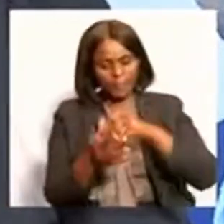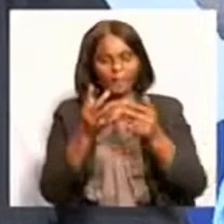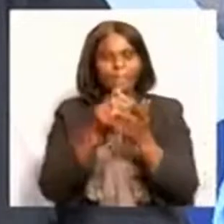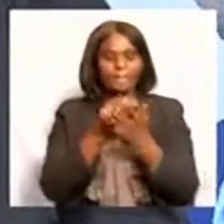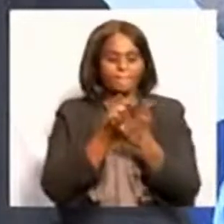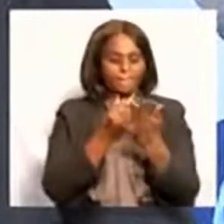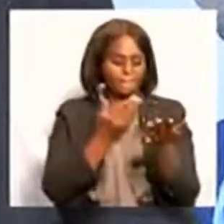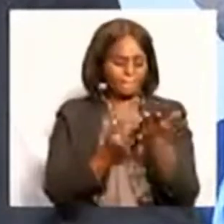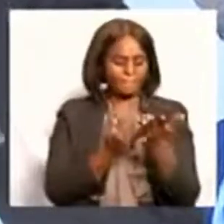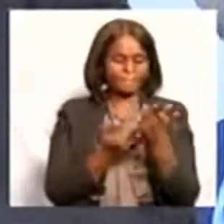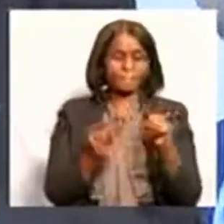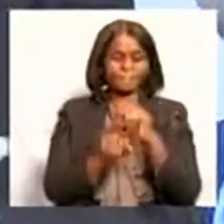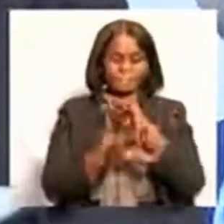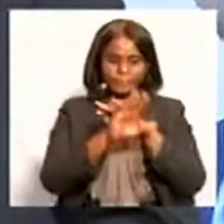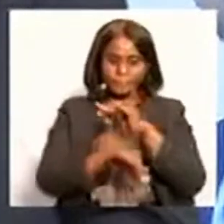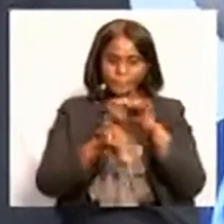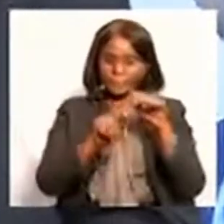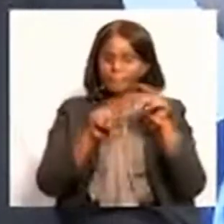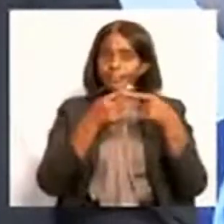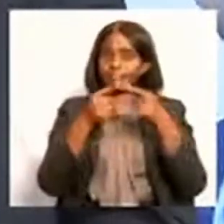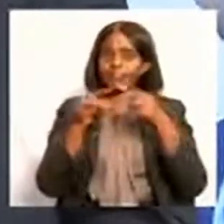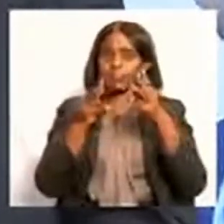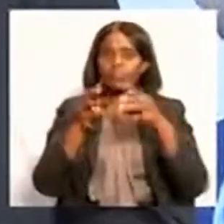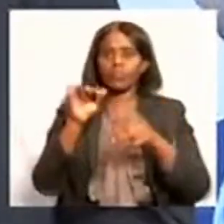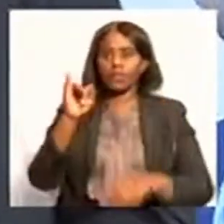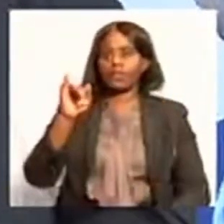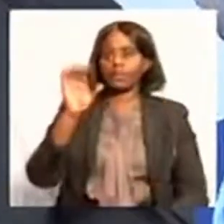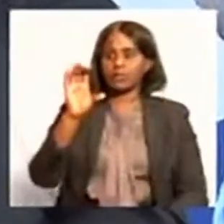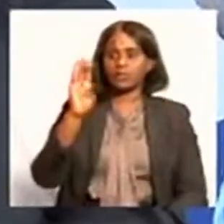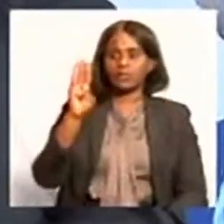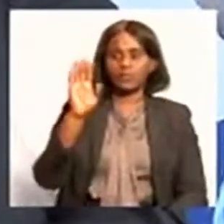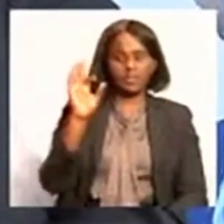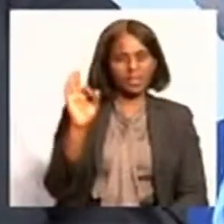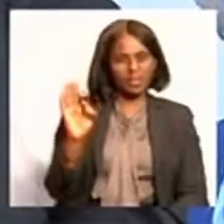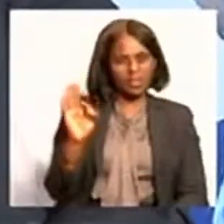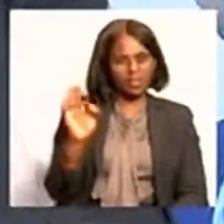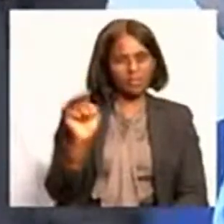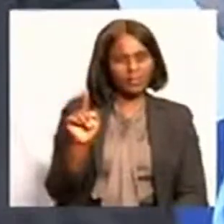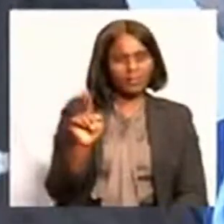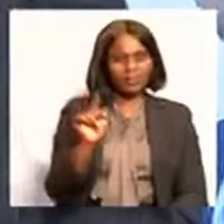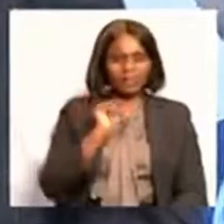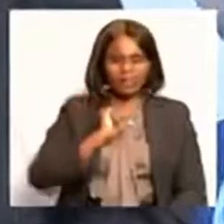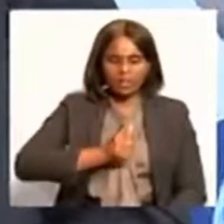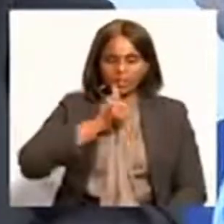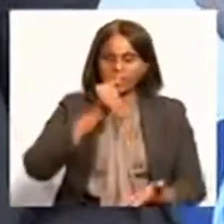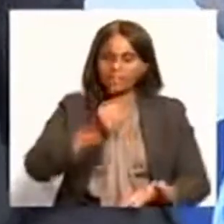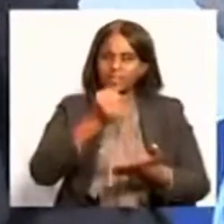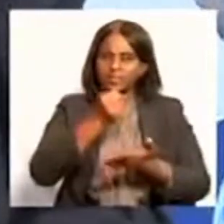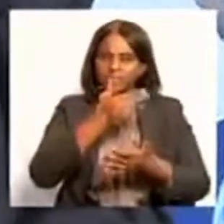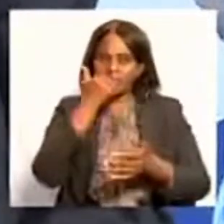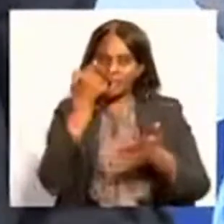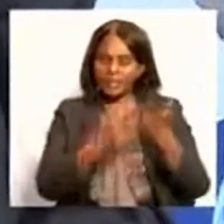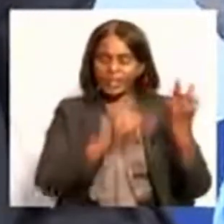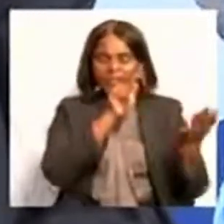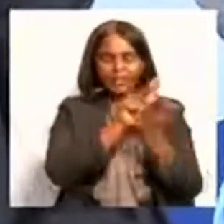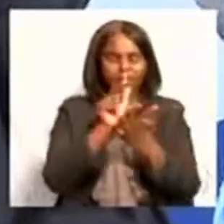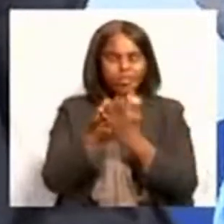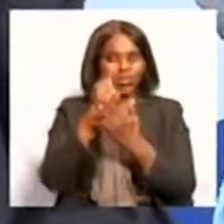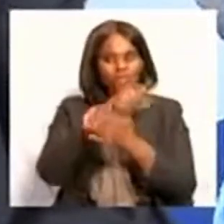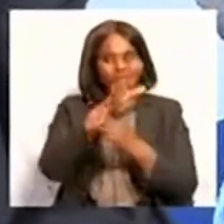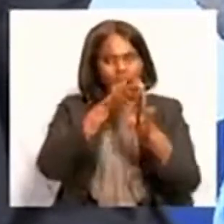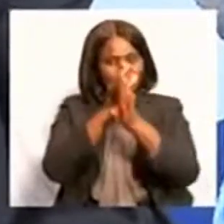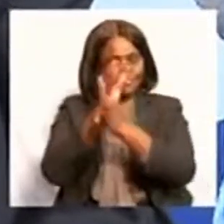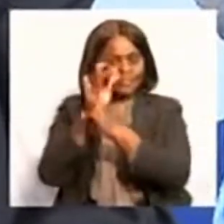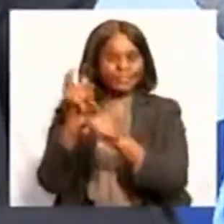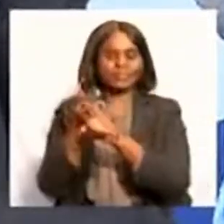financial, under the criteria, under ICBF and SciPMF, our budget ordinarily is supposed to be approved by what? Direct by